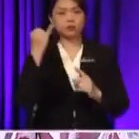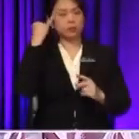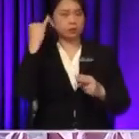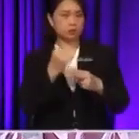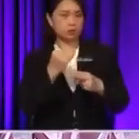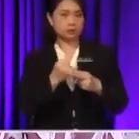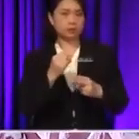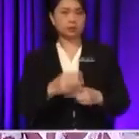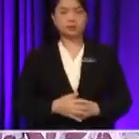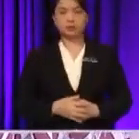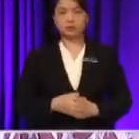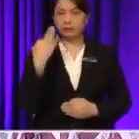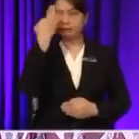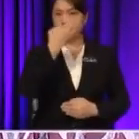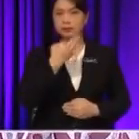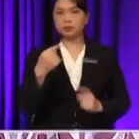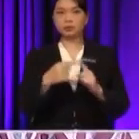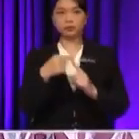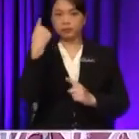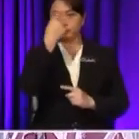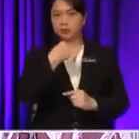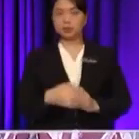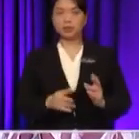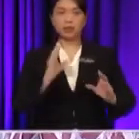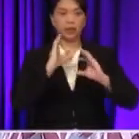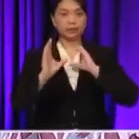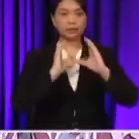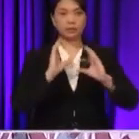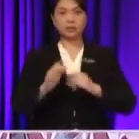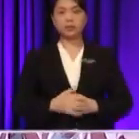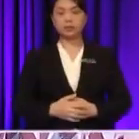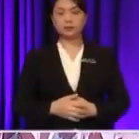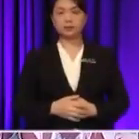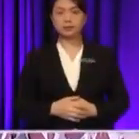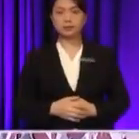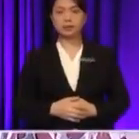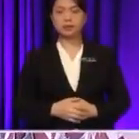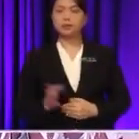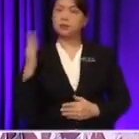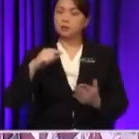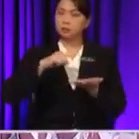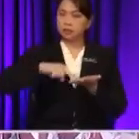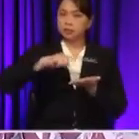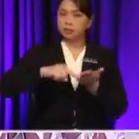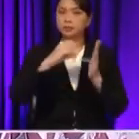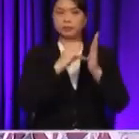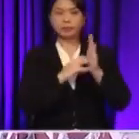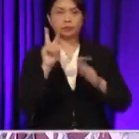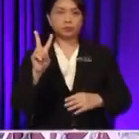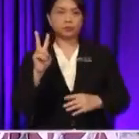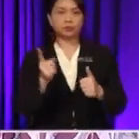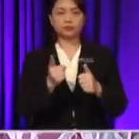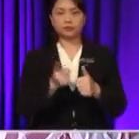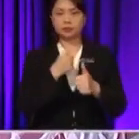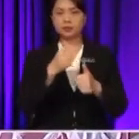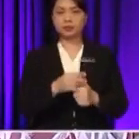writer compare face-to-face conversation with other forms of communication. Okay, so let's check paragraph 2 first. Okay, in